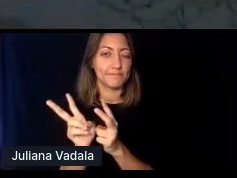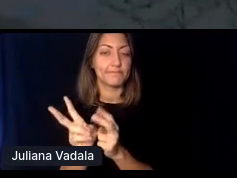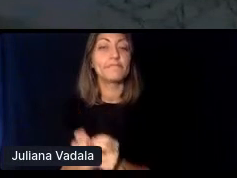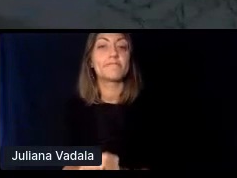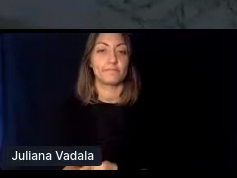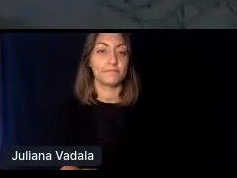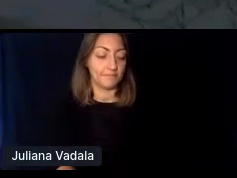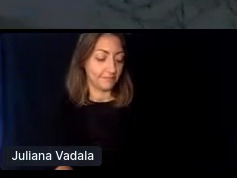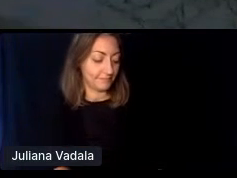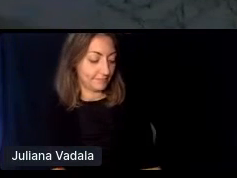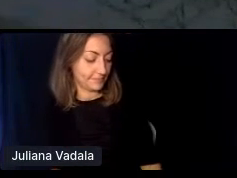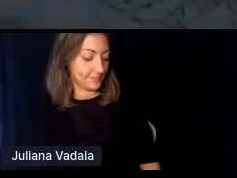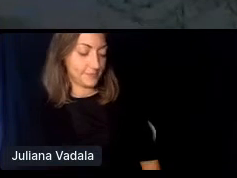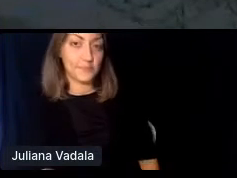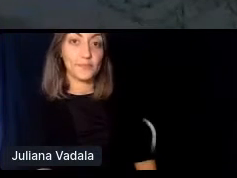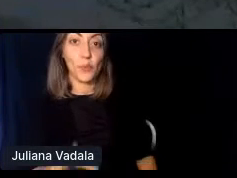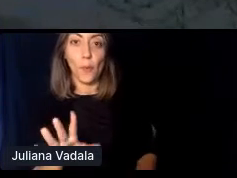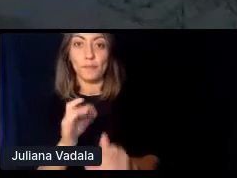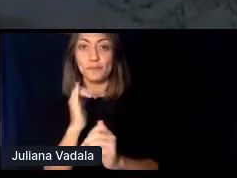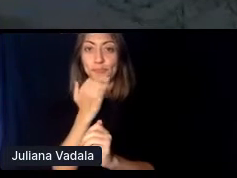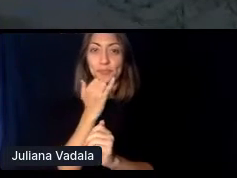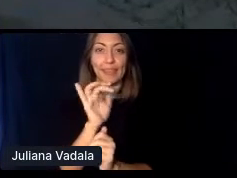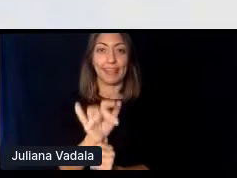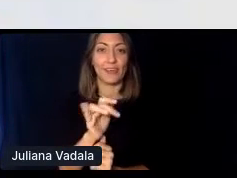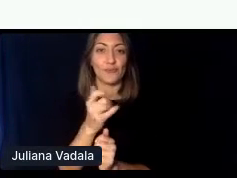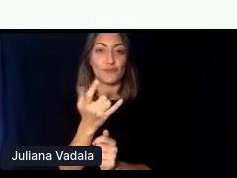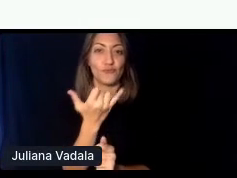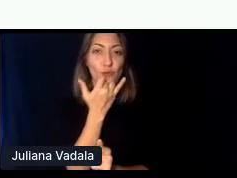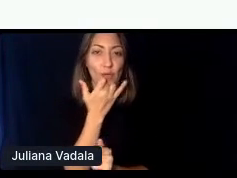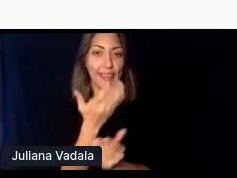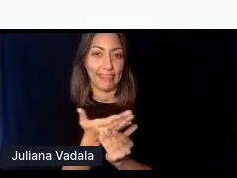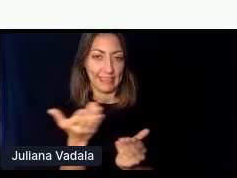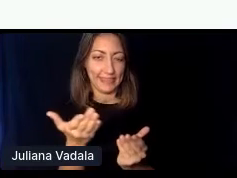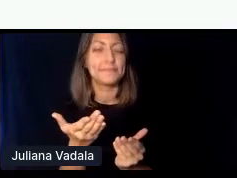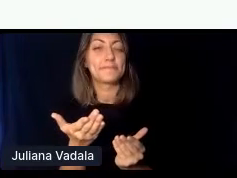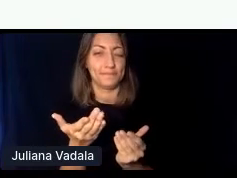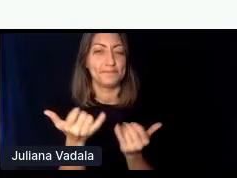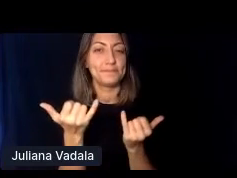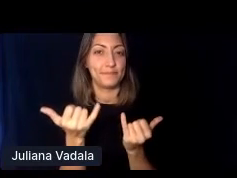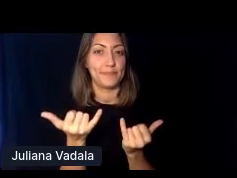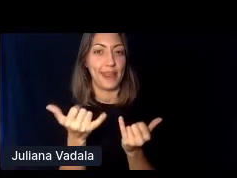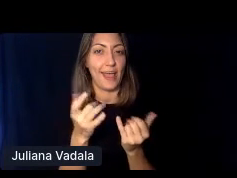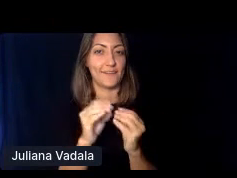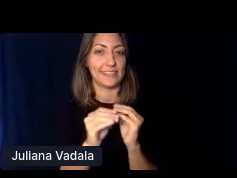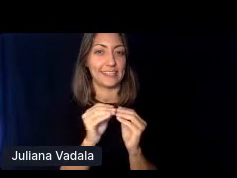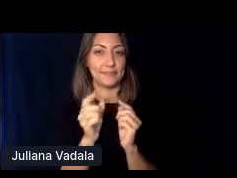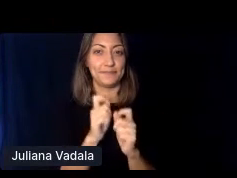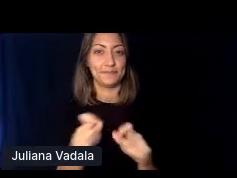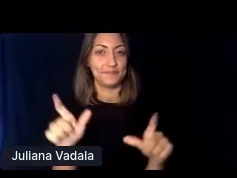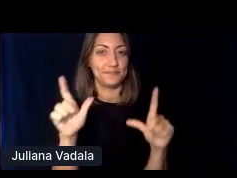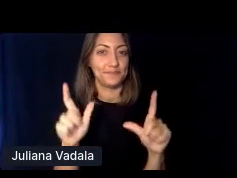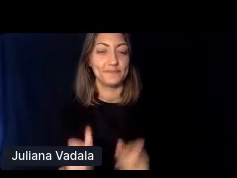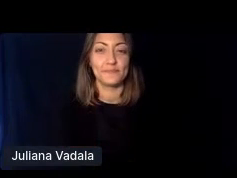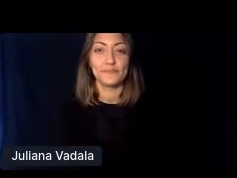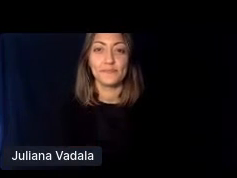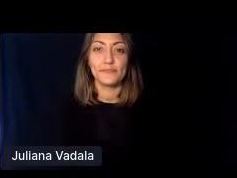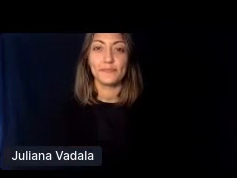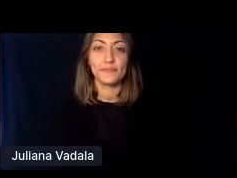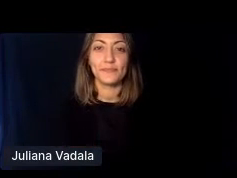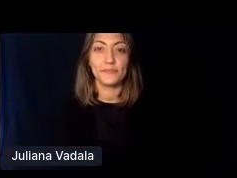Oh, because I clicked share, not present. Okay, give me a second here. Here we go. All right.